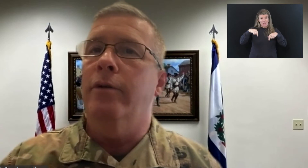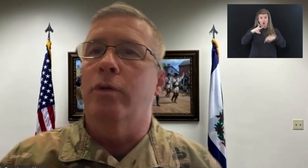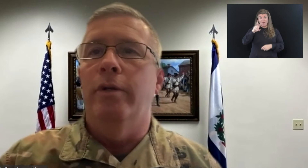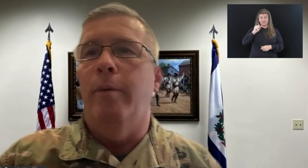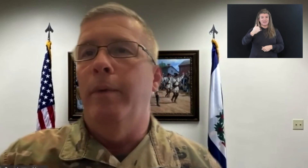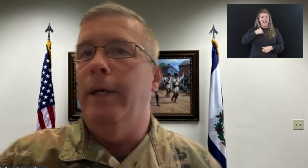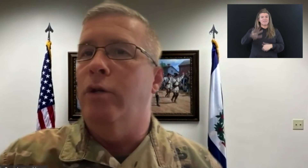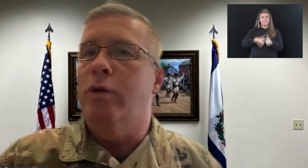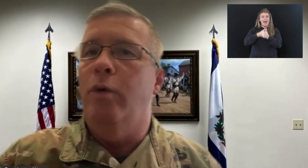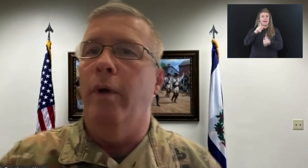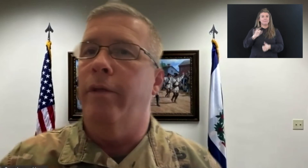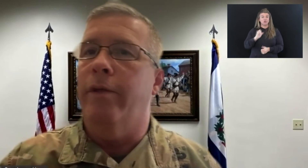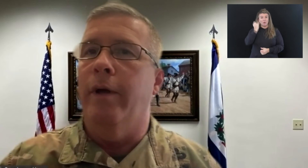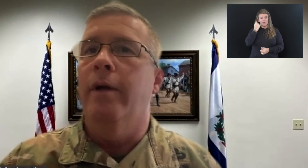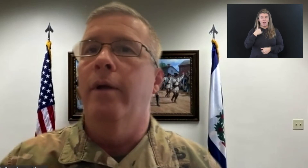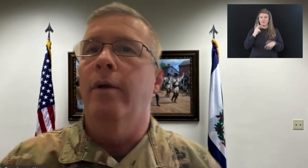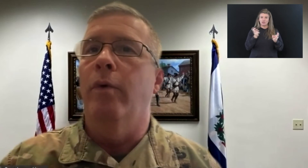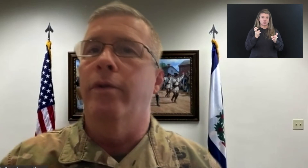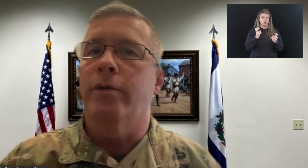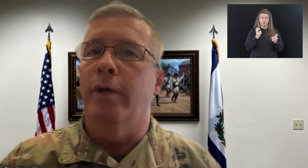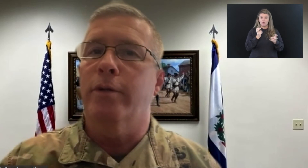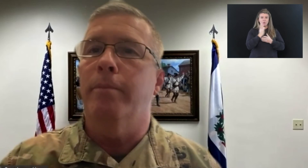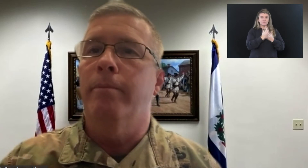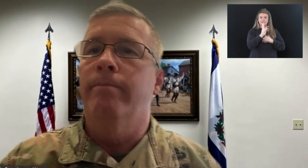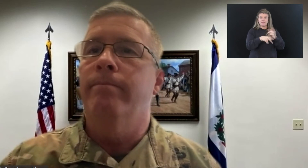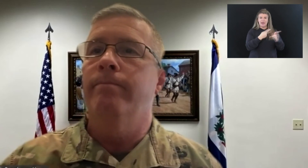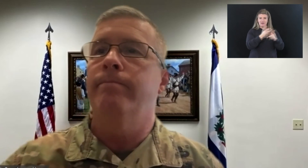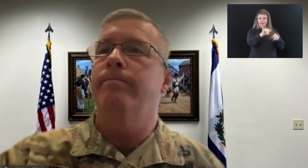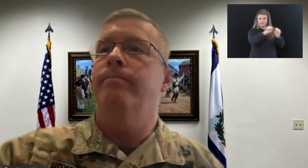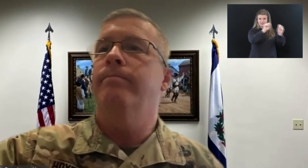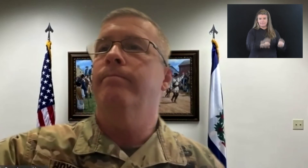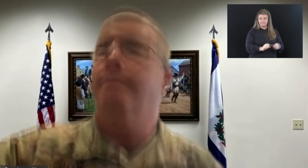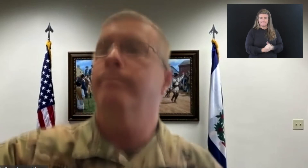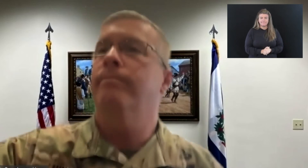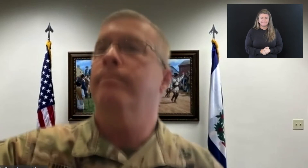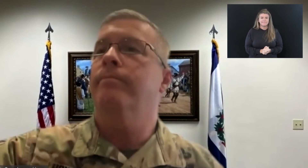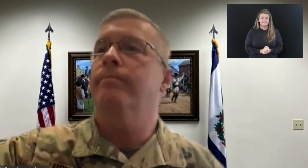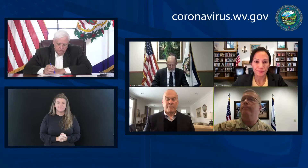that should there be an issue with the system.